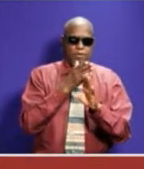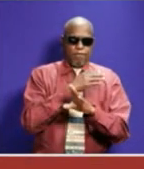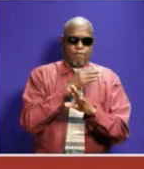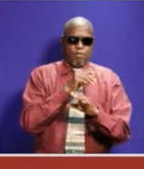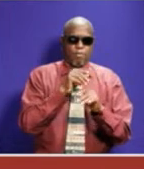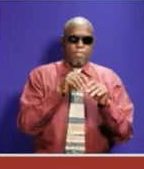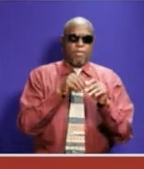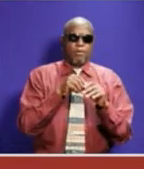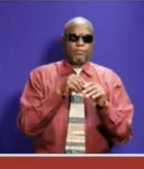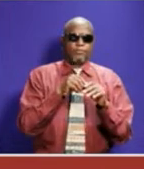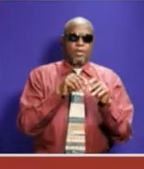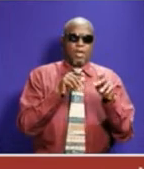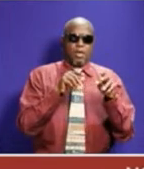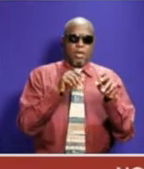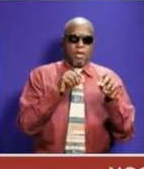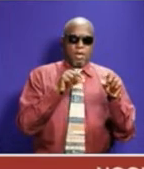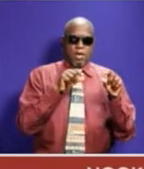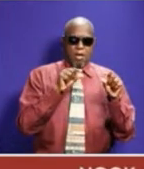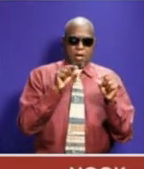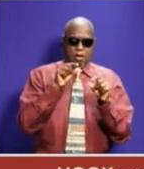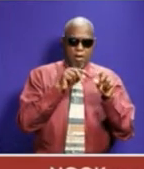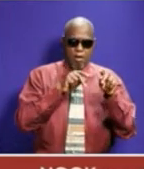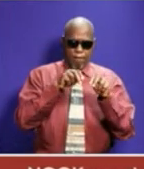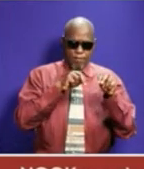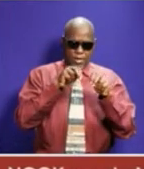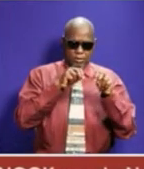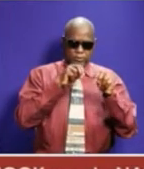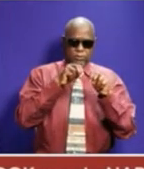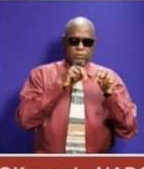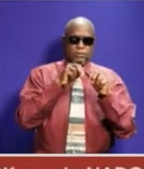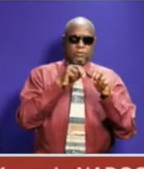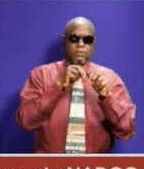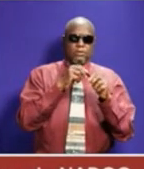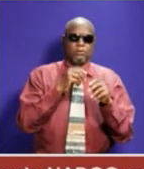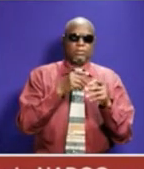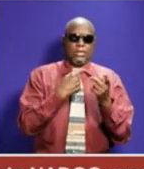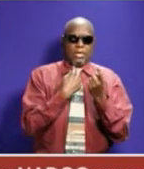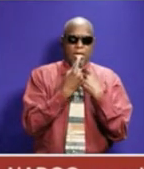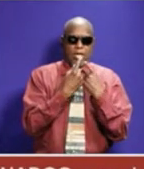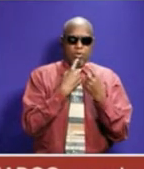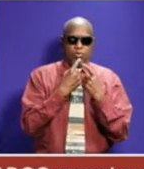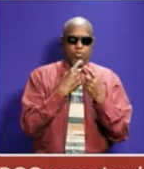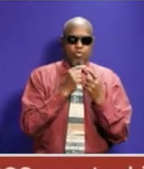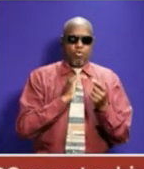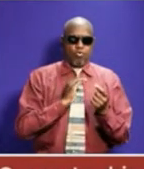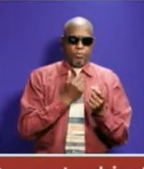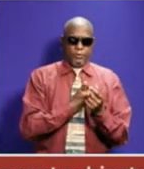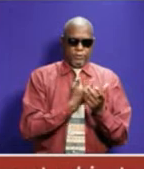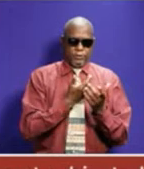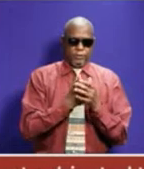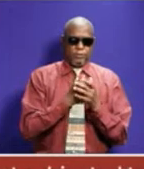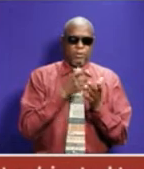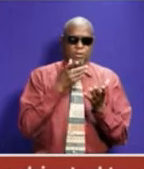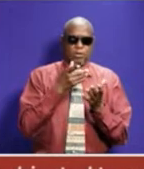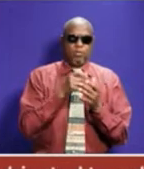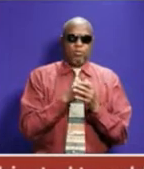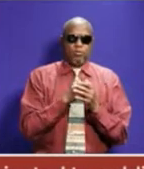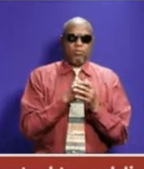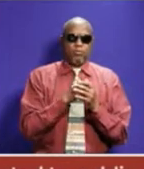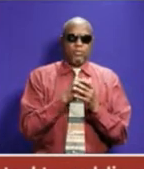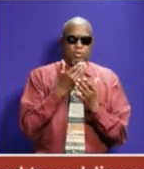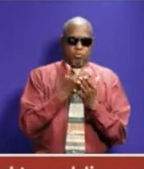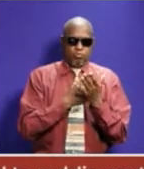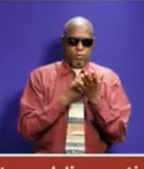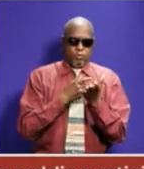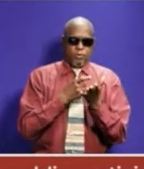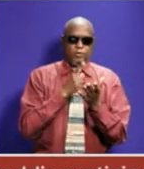and electoral reforms proposed in the report of the National Dialogue Committee. And as Grace Hardy now reports, NCSK has